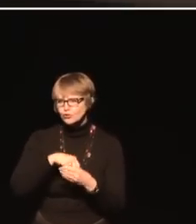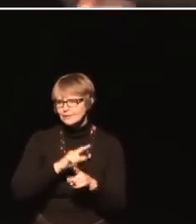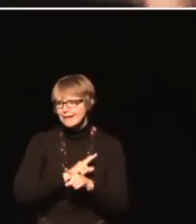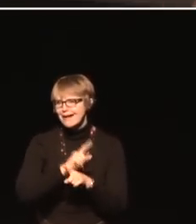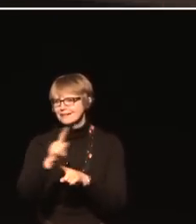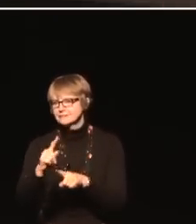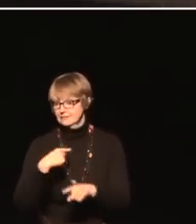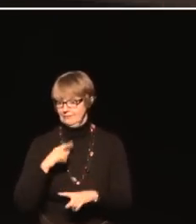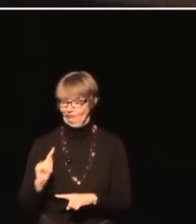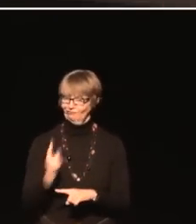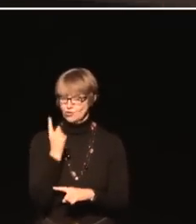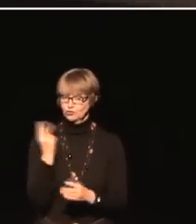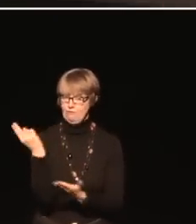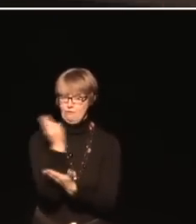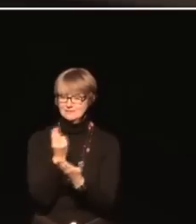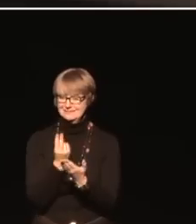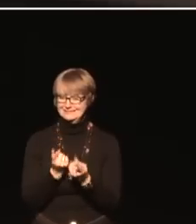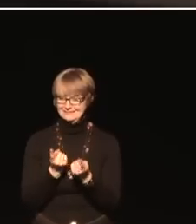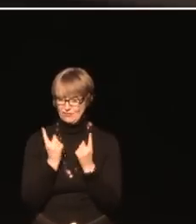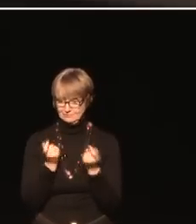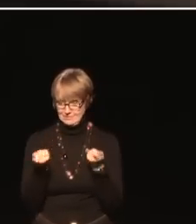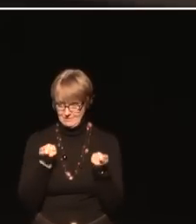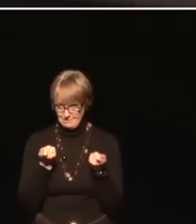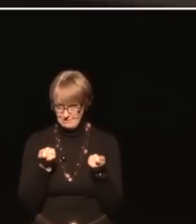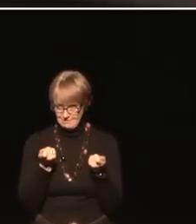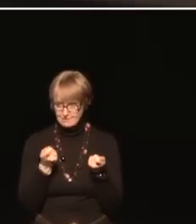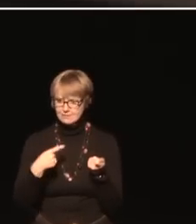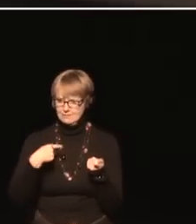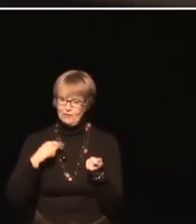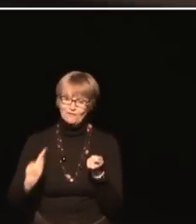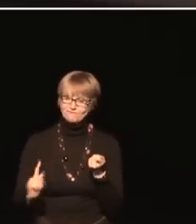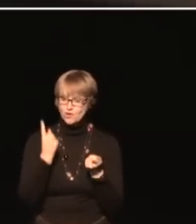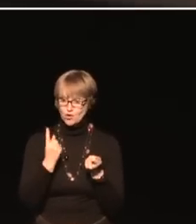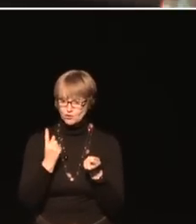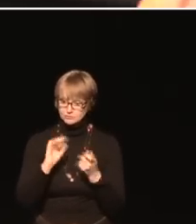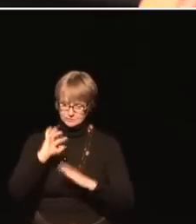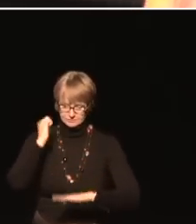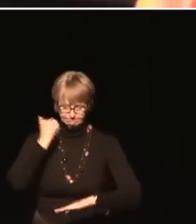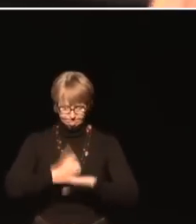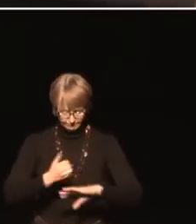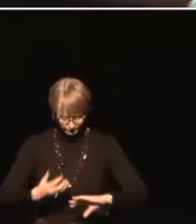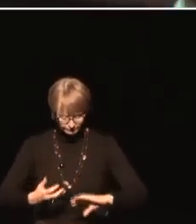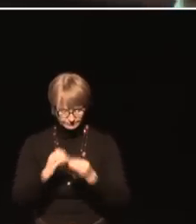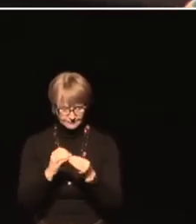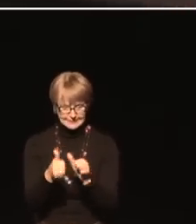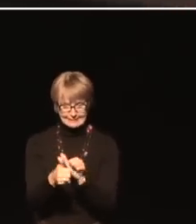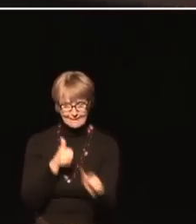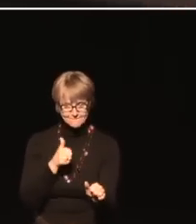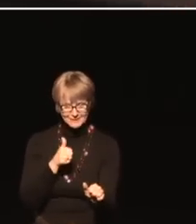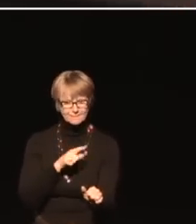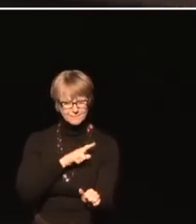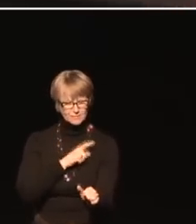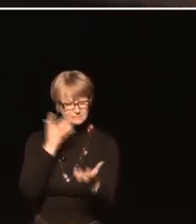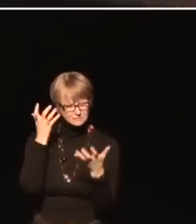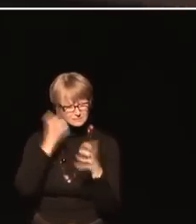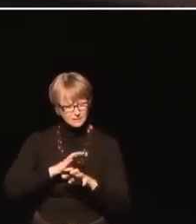first artistic director, and my first action was to form a company because I was concerned about the legacy